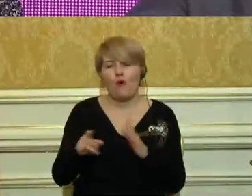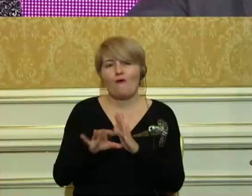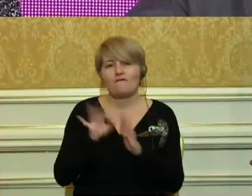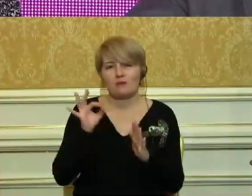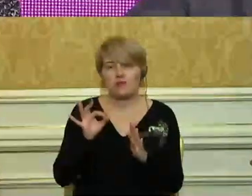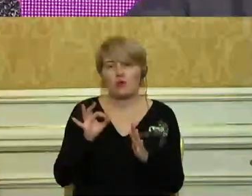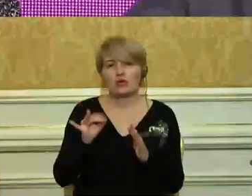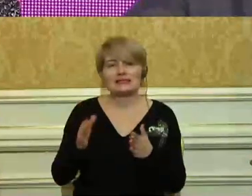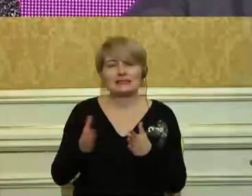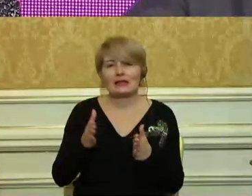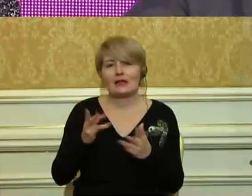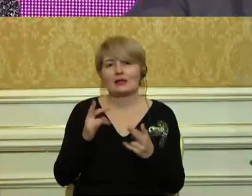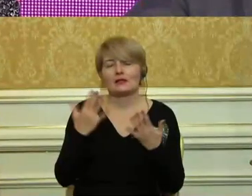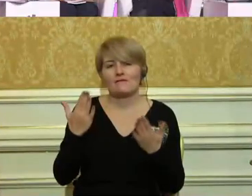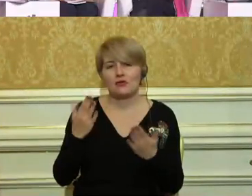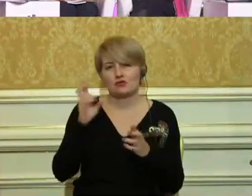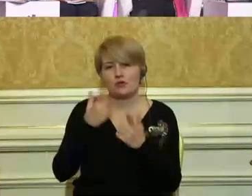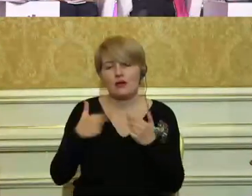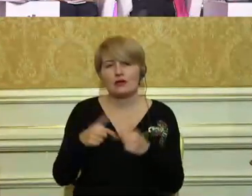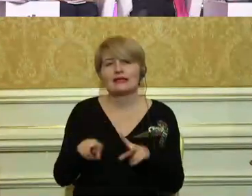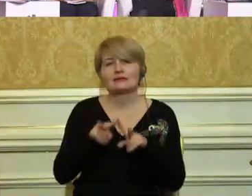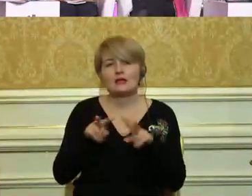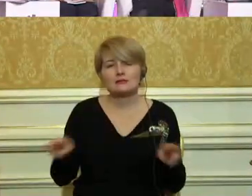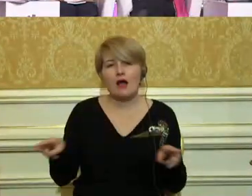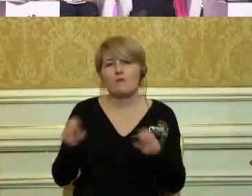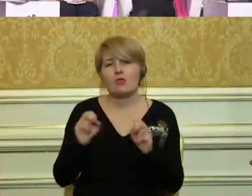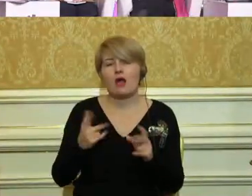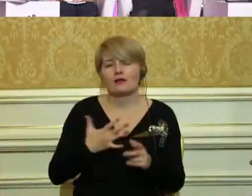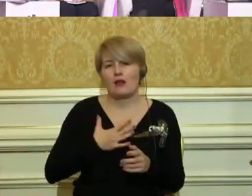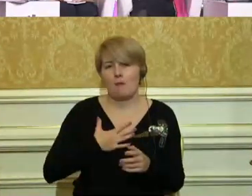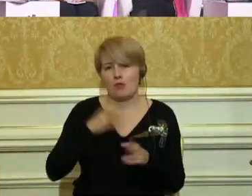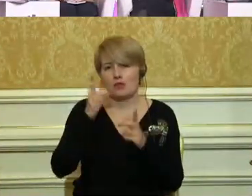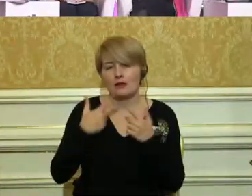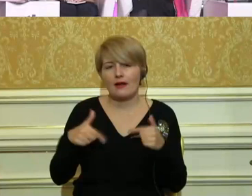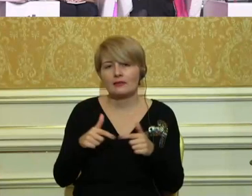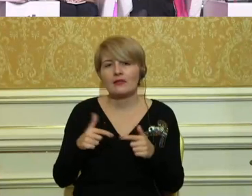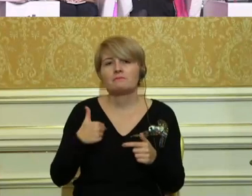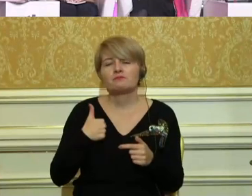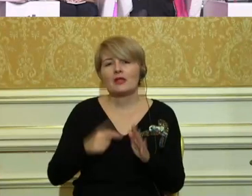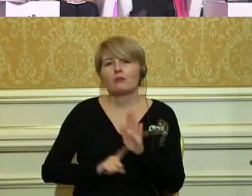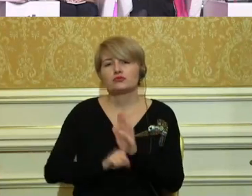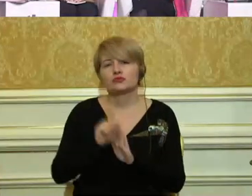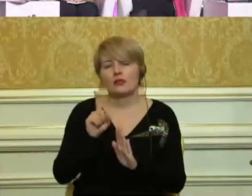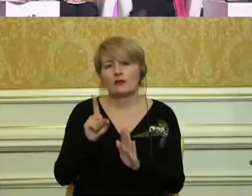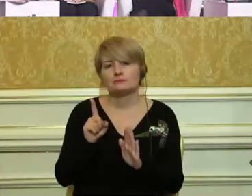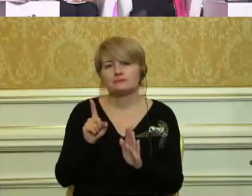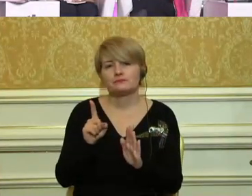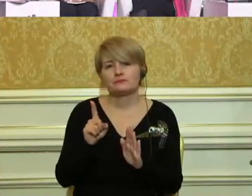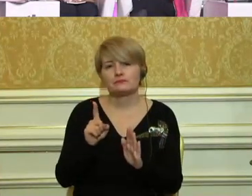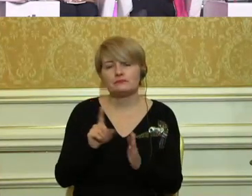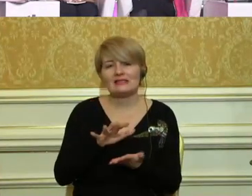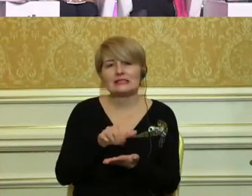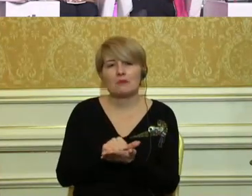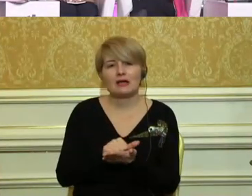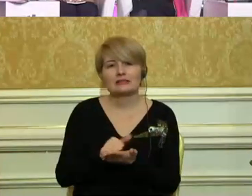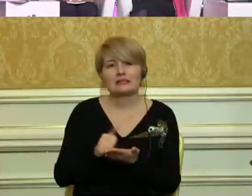your country as well as it was in my country. I started in politics. At that time, it was no word